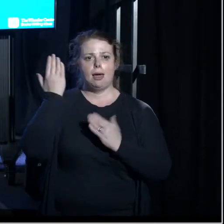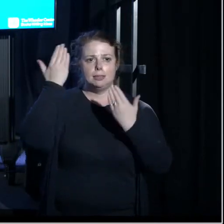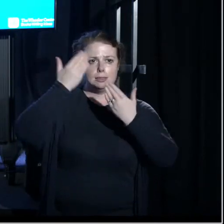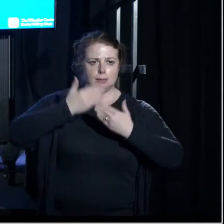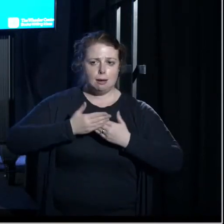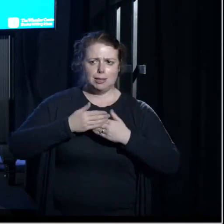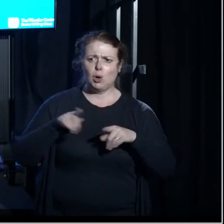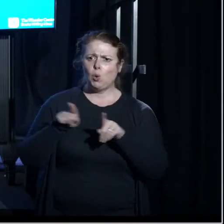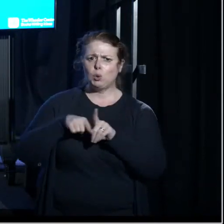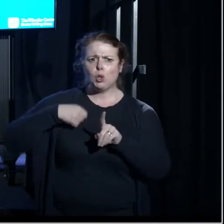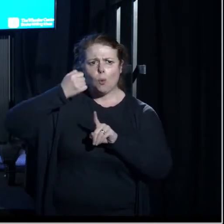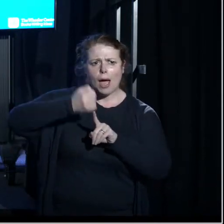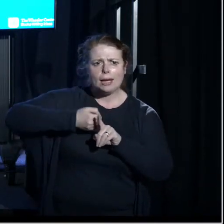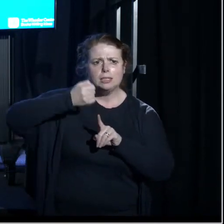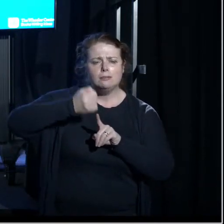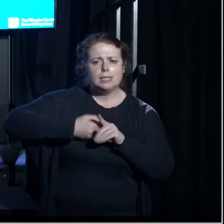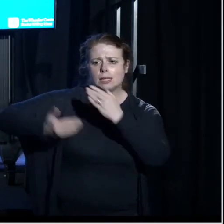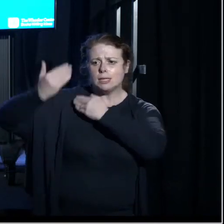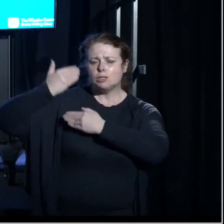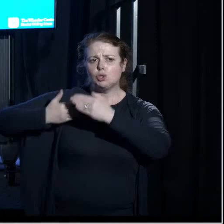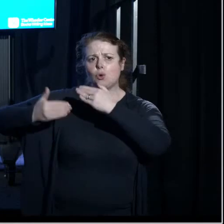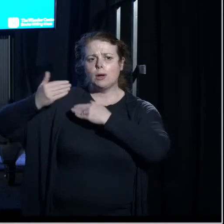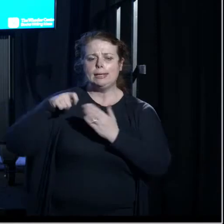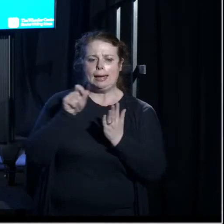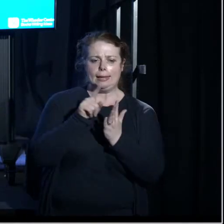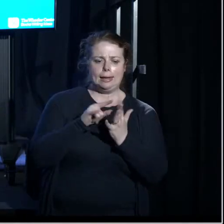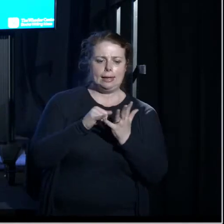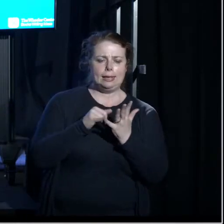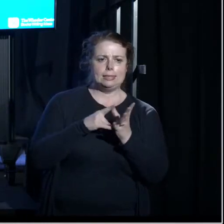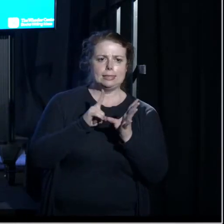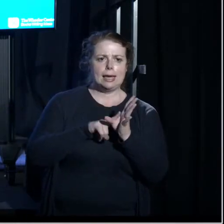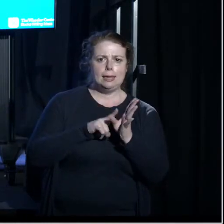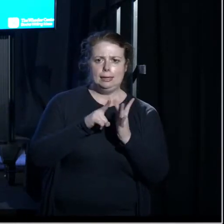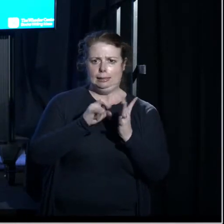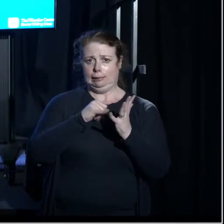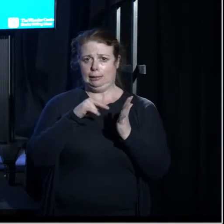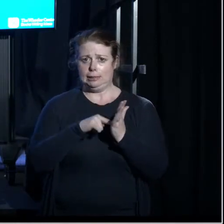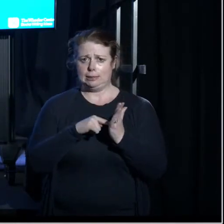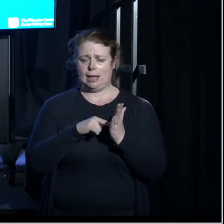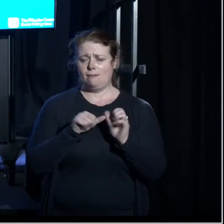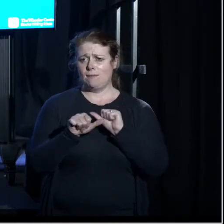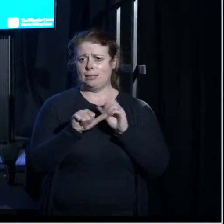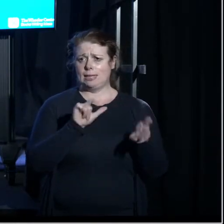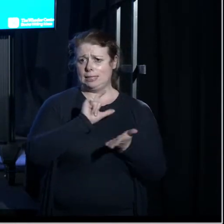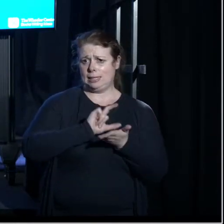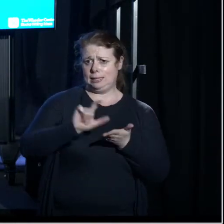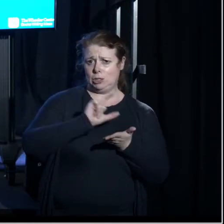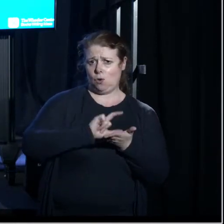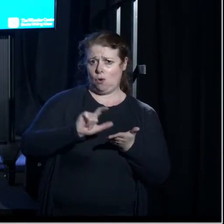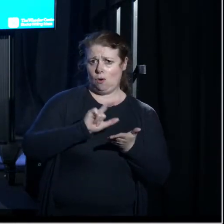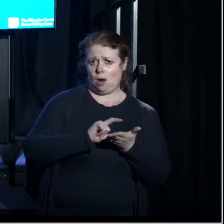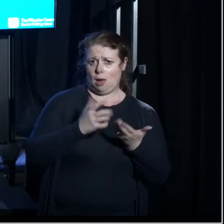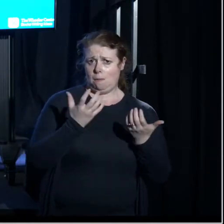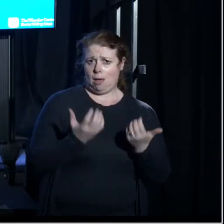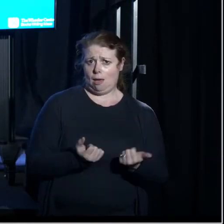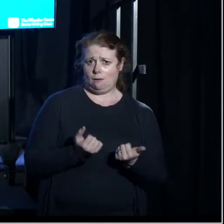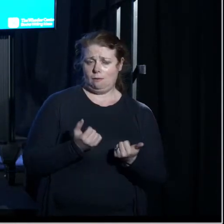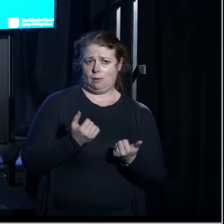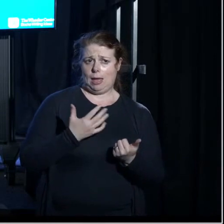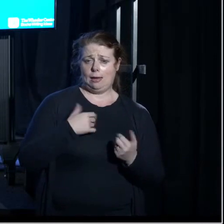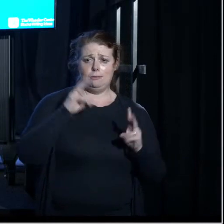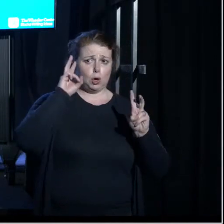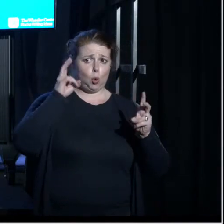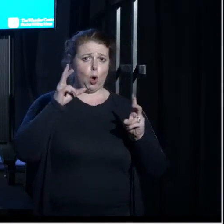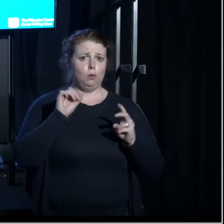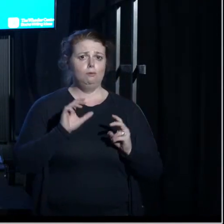also an activist, historian, and essayist. He has a great Instagram presence, and I wanted to share a little quote from his first